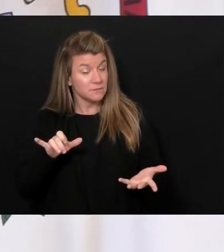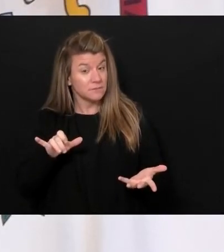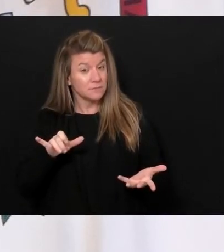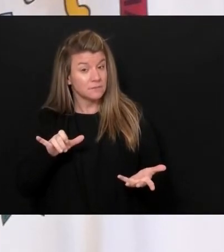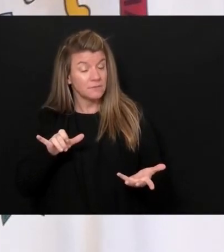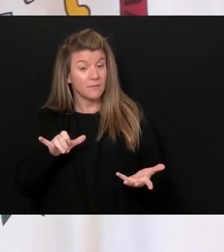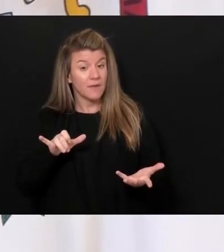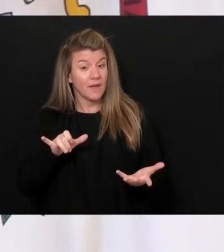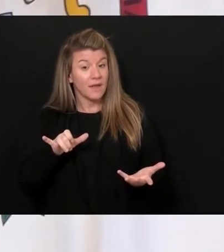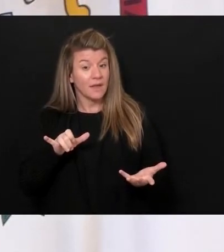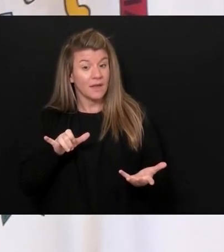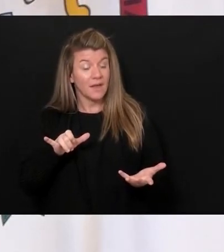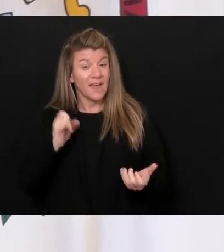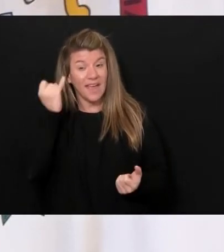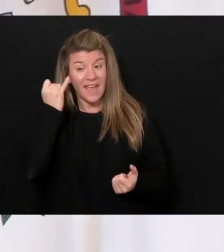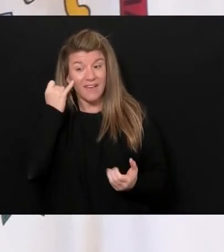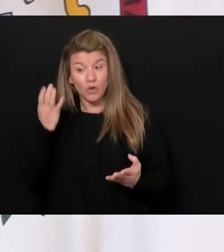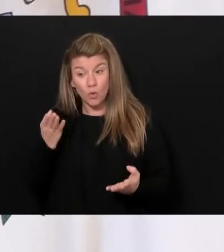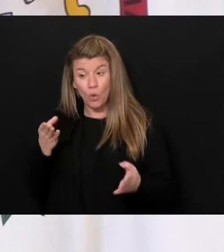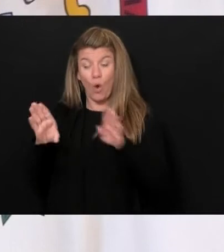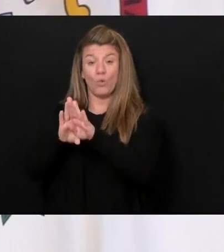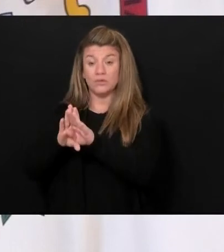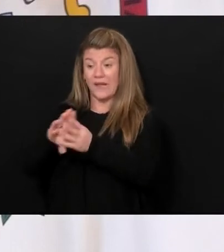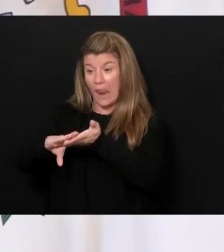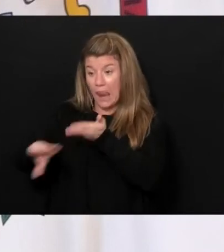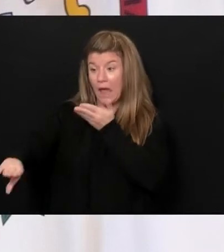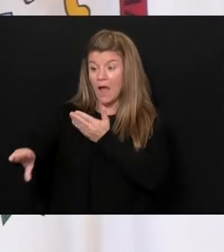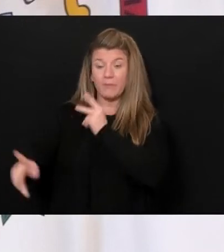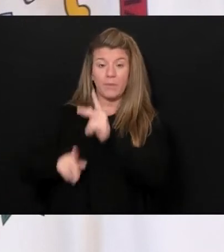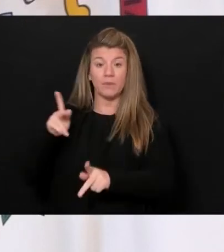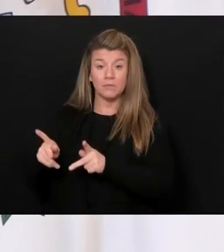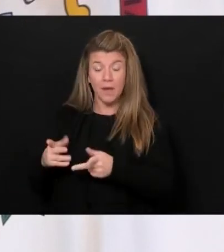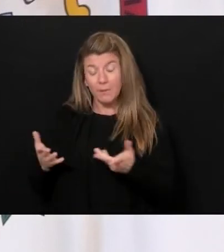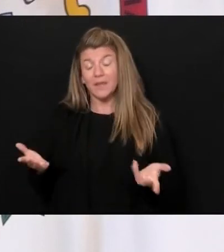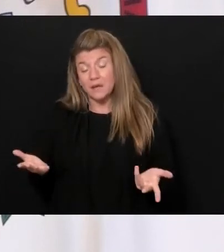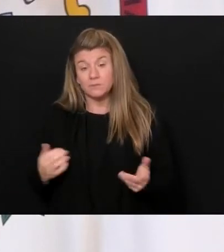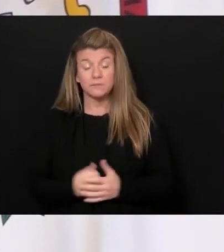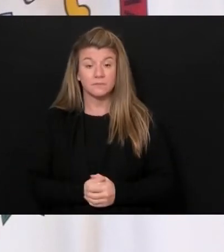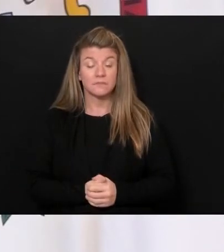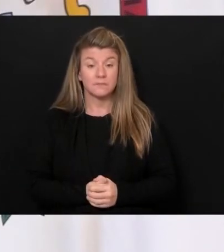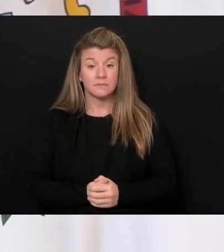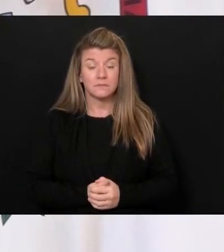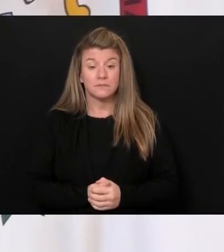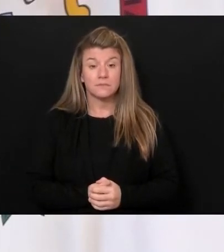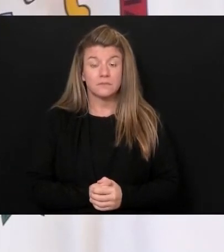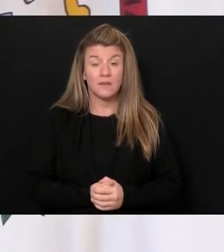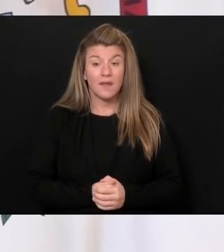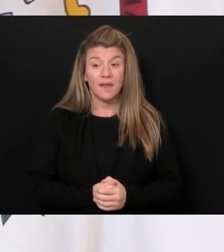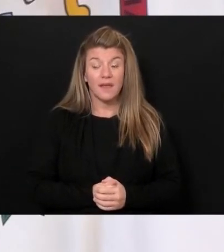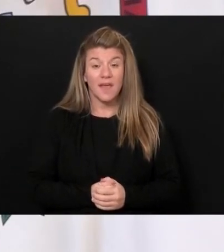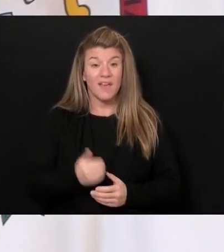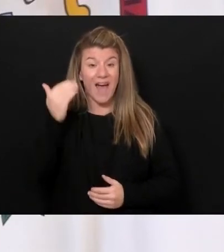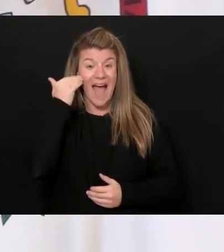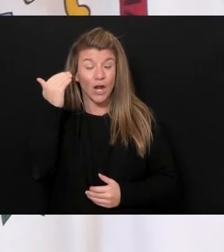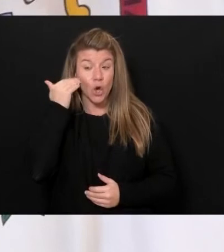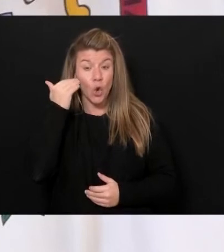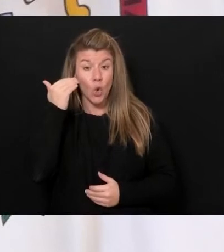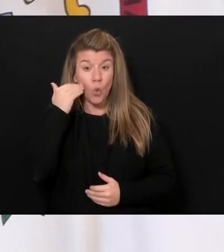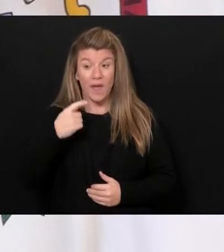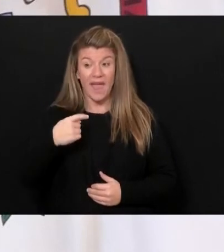If you close something and lay off a bunch of people, yeah. I mean, if I had any kind of evidence that it would